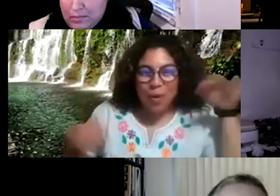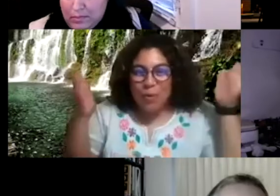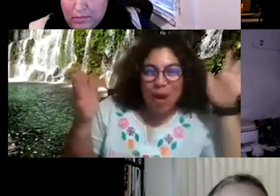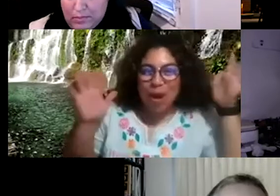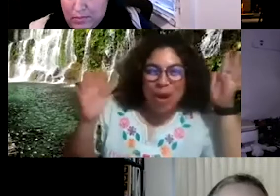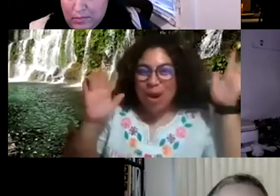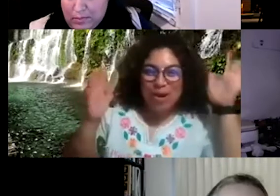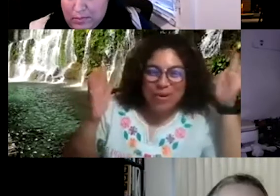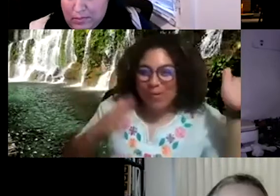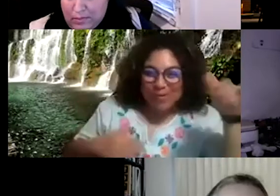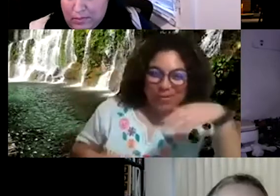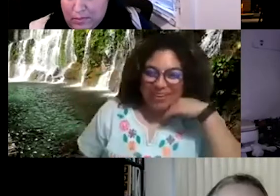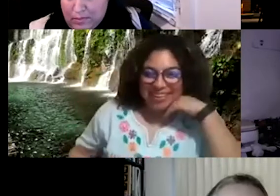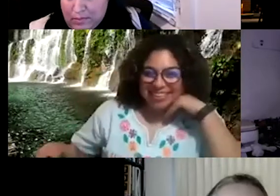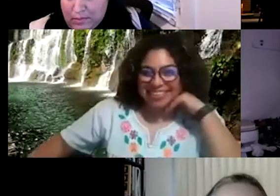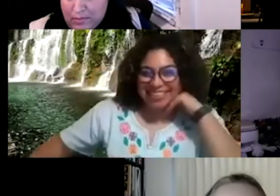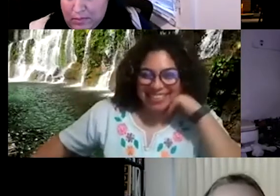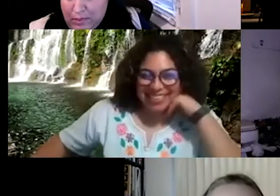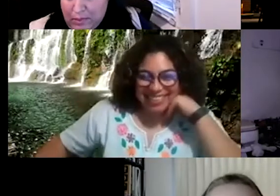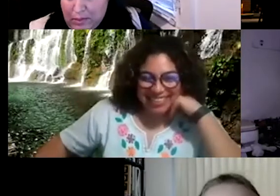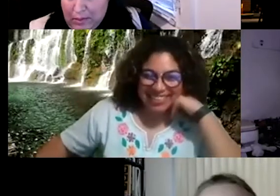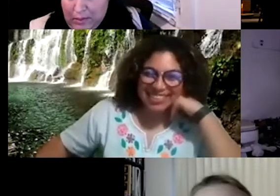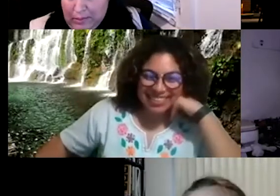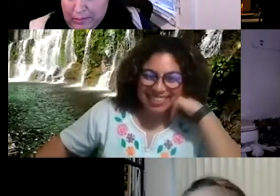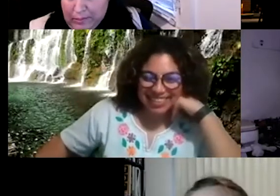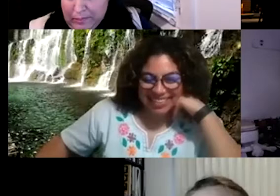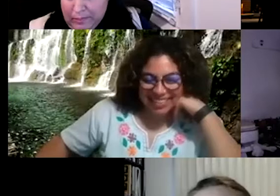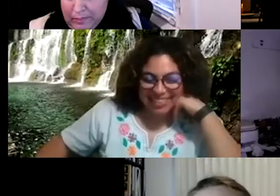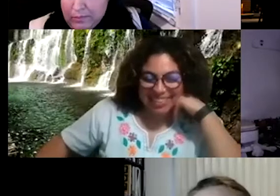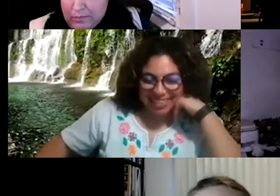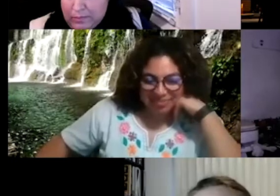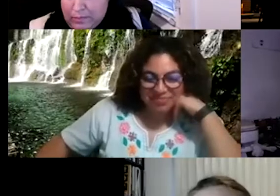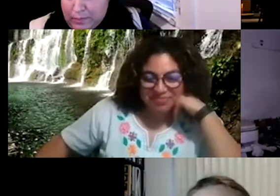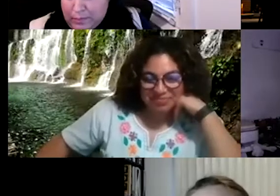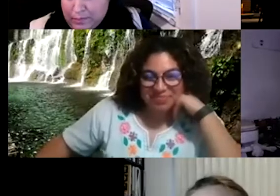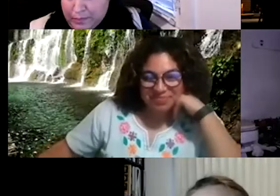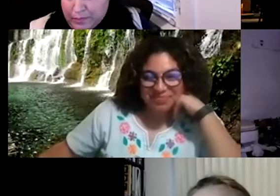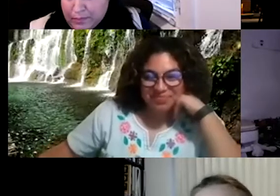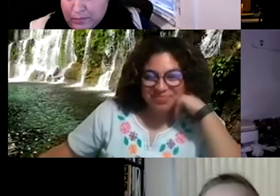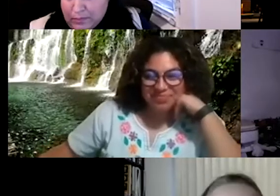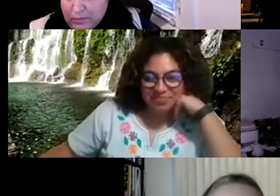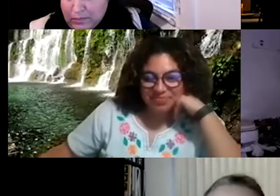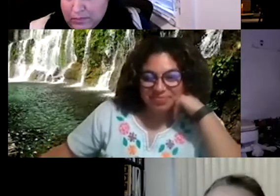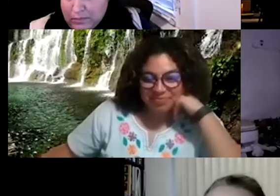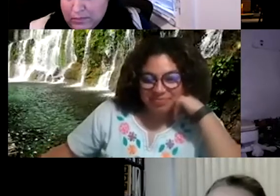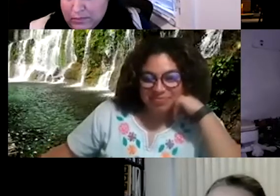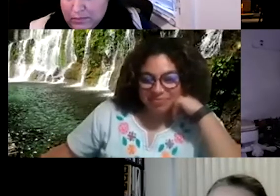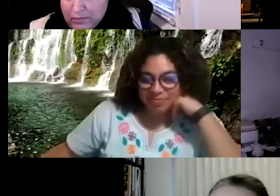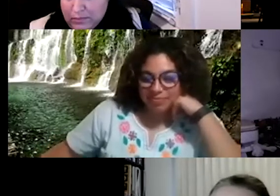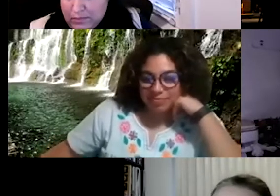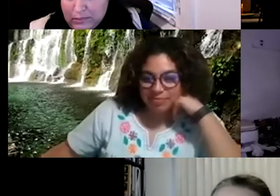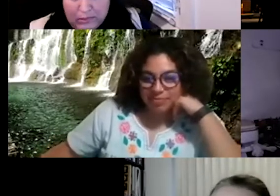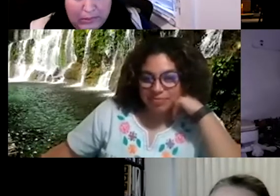worked 3 jobs to make ends meet. So I, watched her struggle a lot. And, she and my grandparents always emphasized the